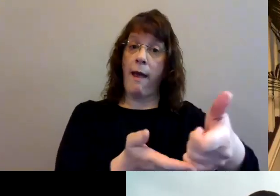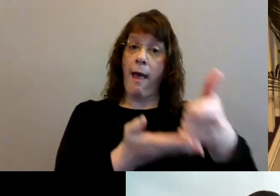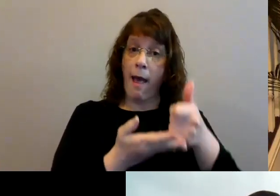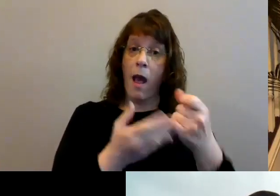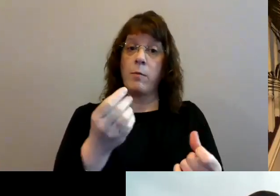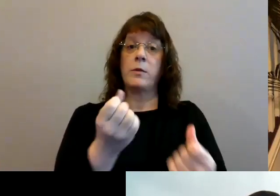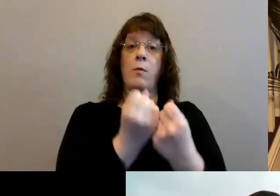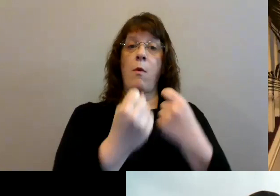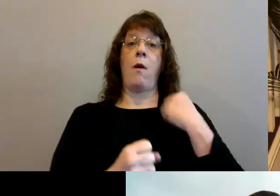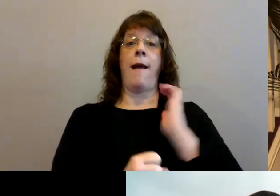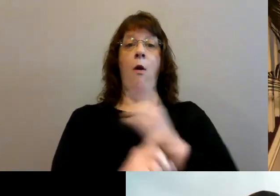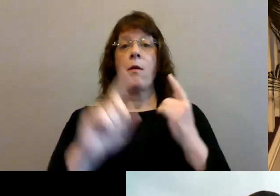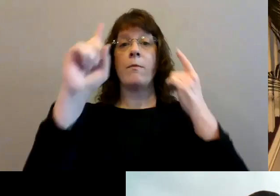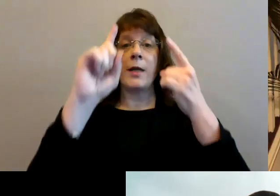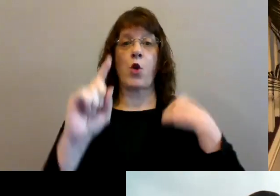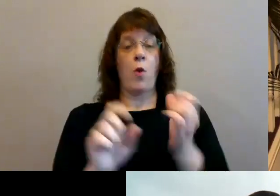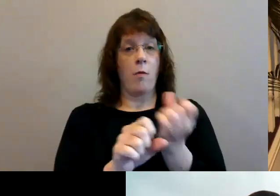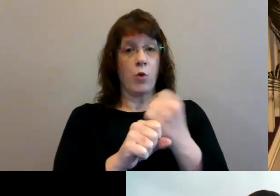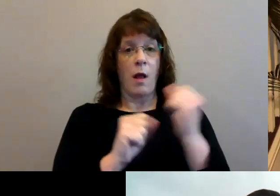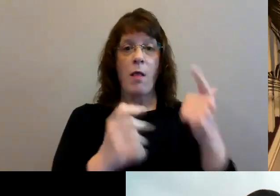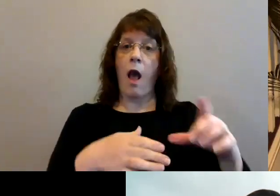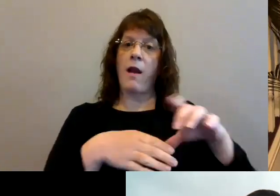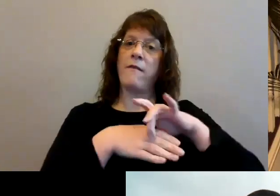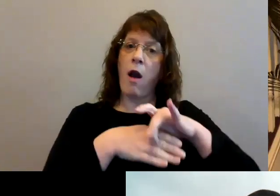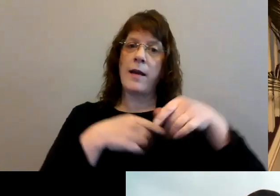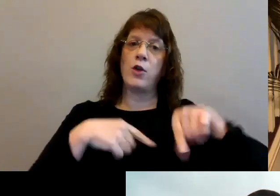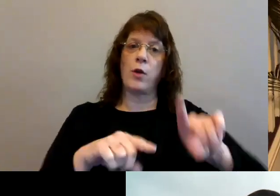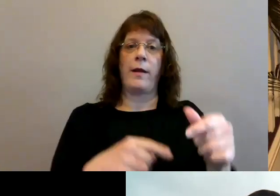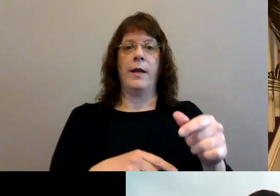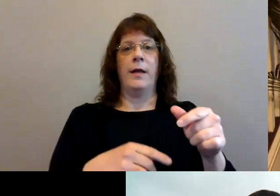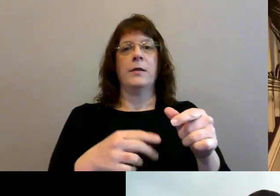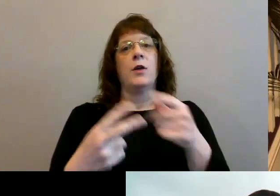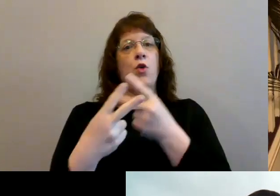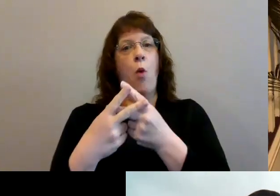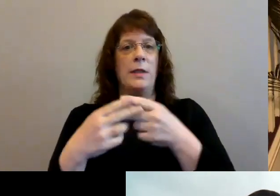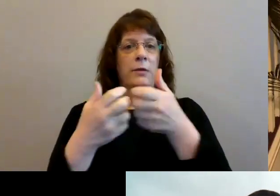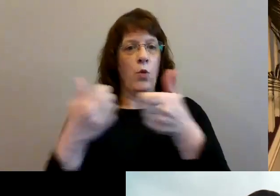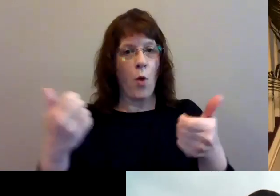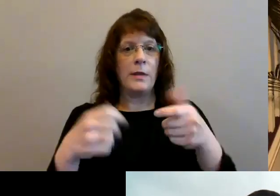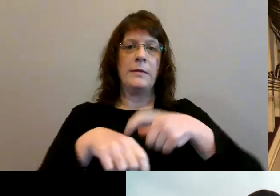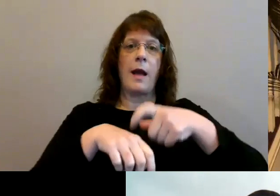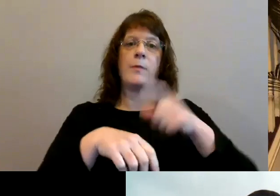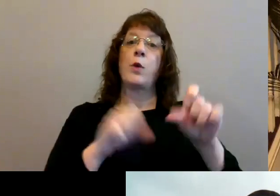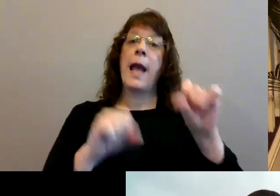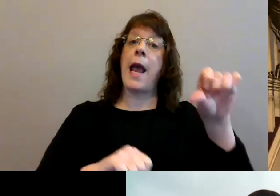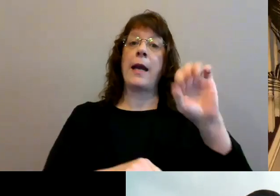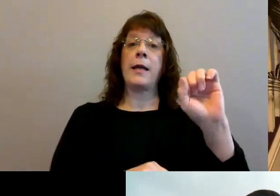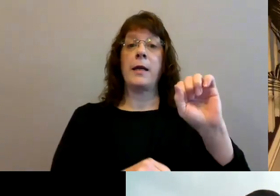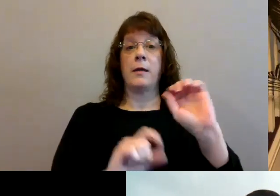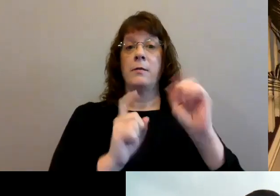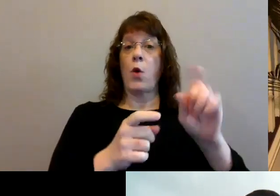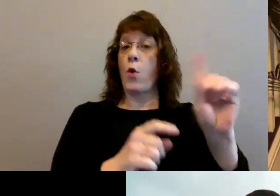producing a lot of content during these quarantine times. And so you can do that at skypeascientist.com or